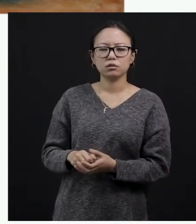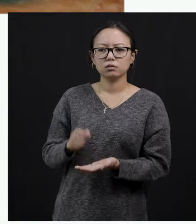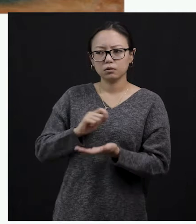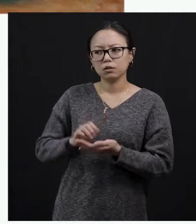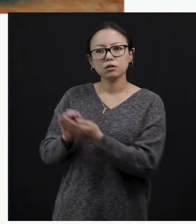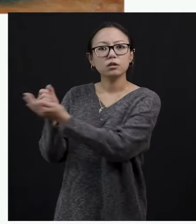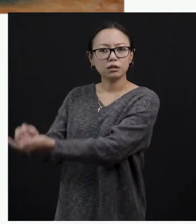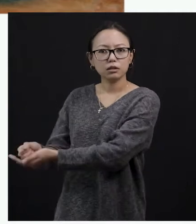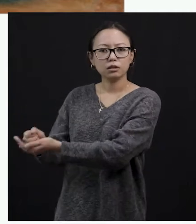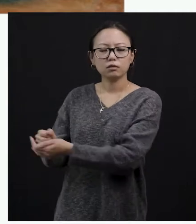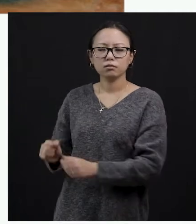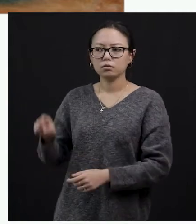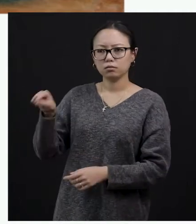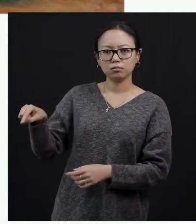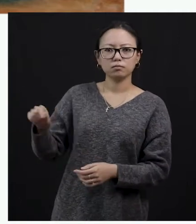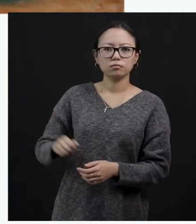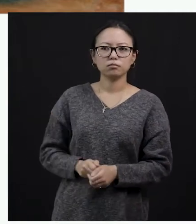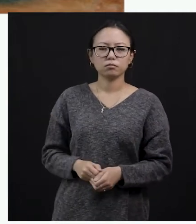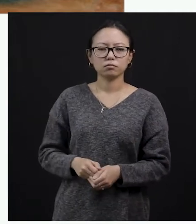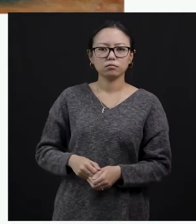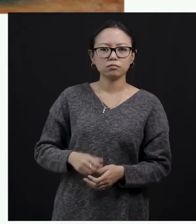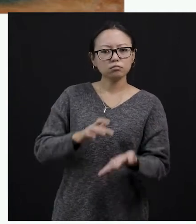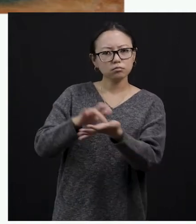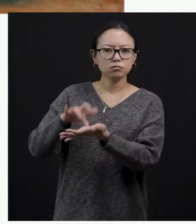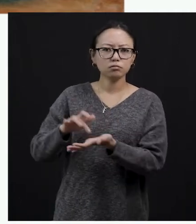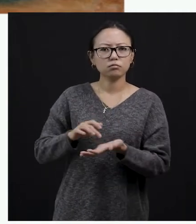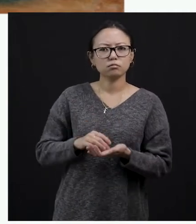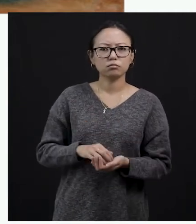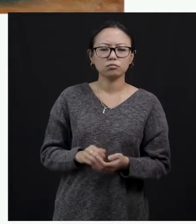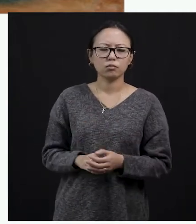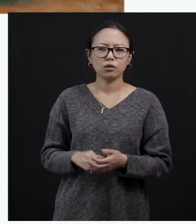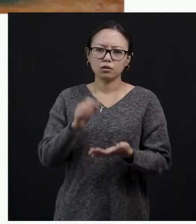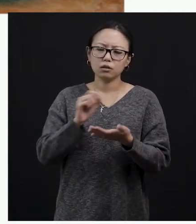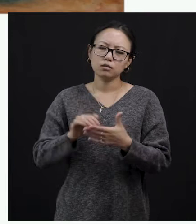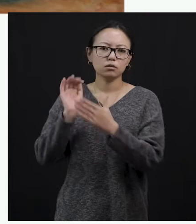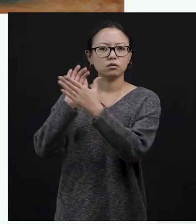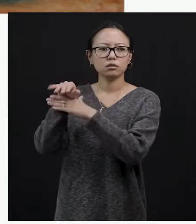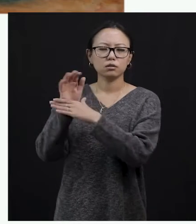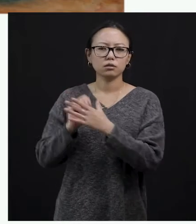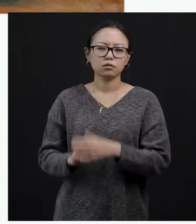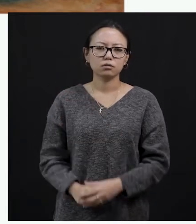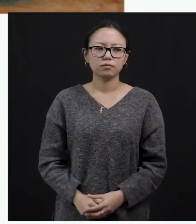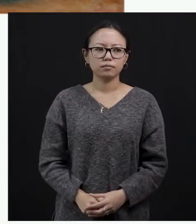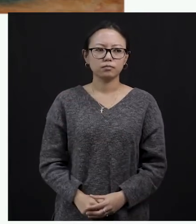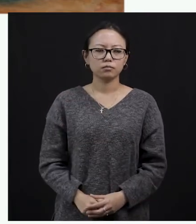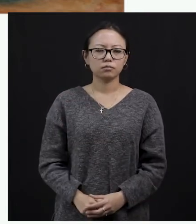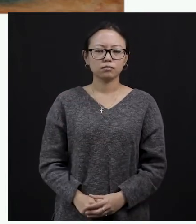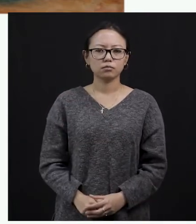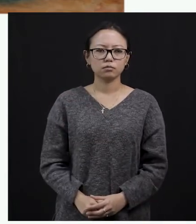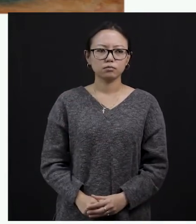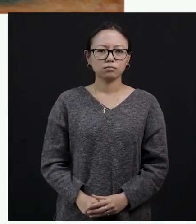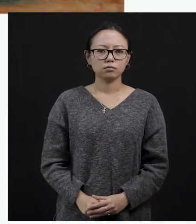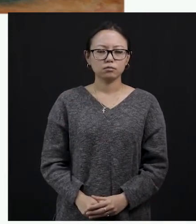the same way, they take the message, the reply from that person, and comes back and send it to